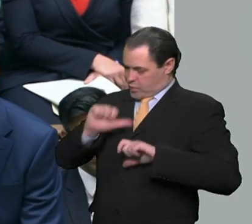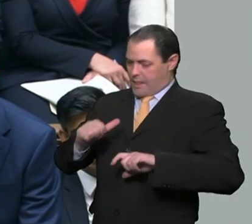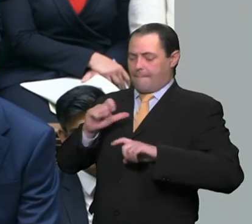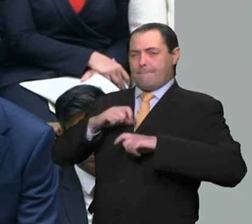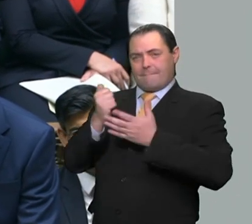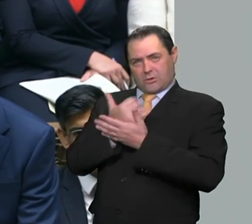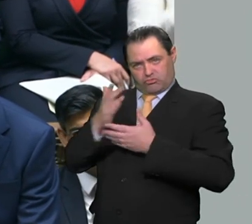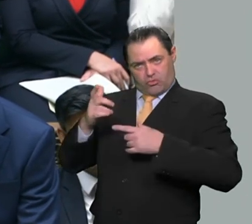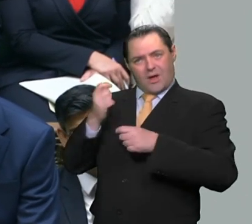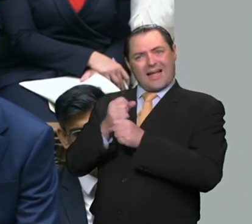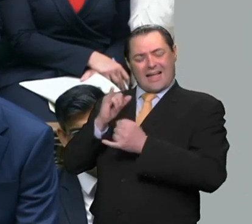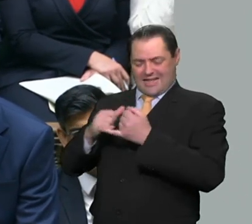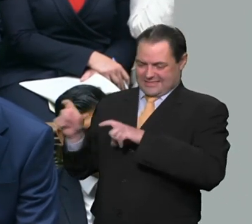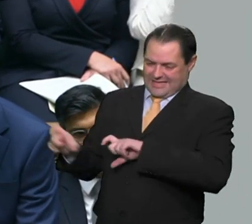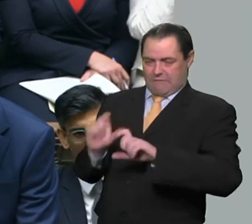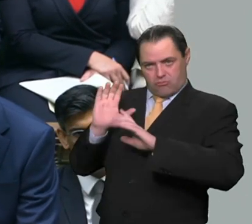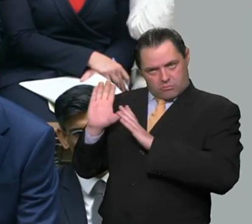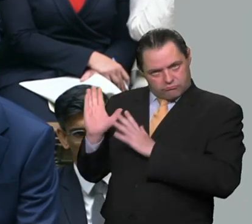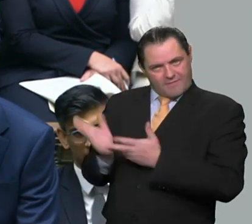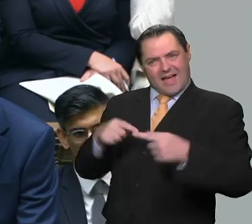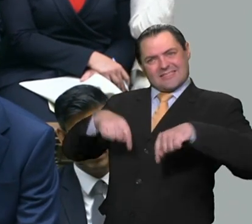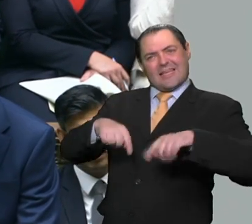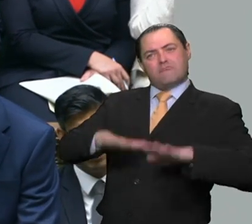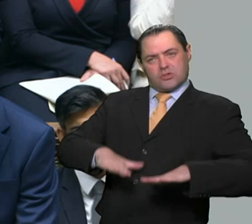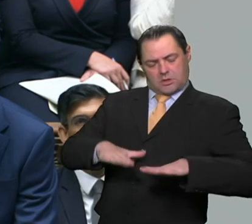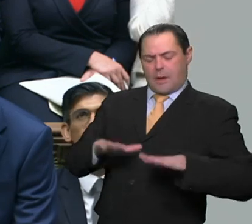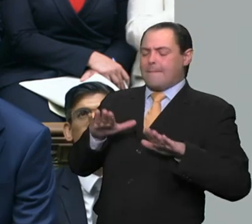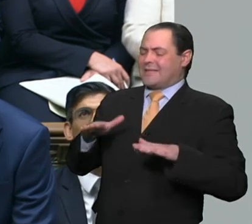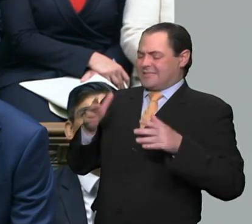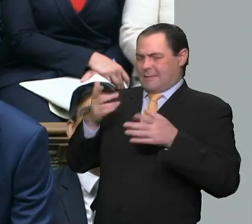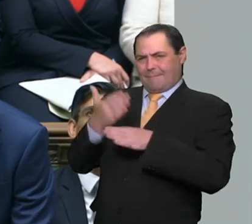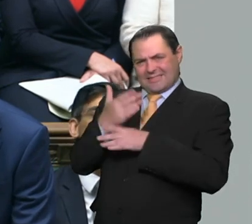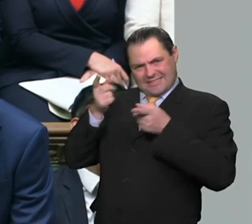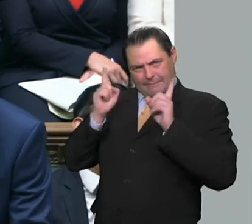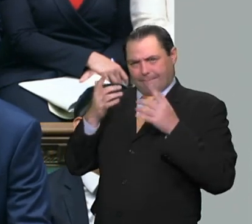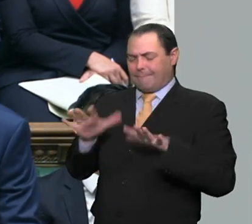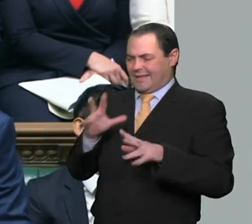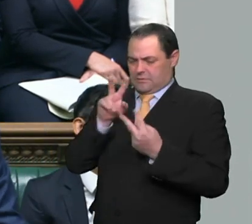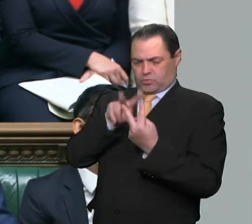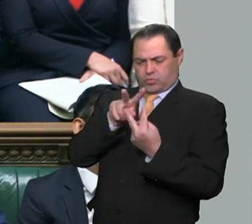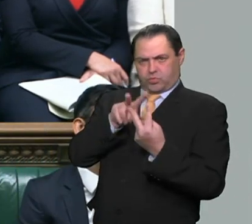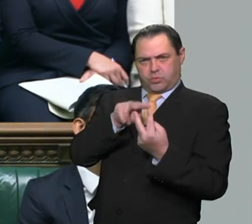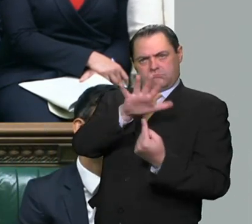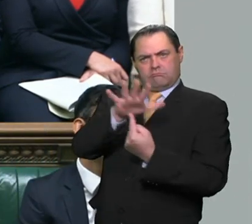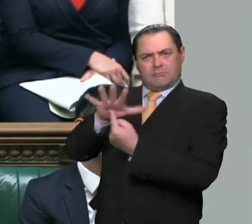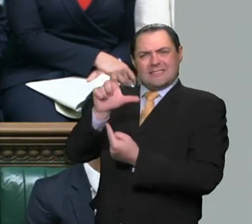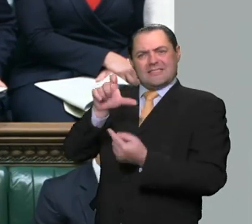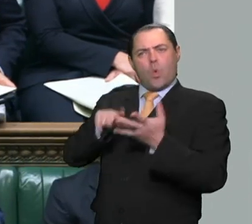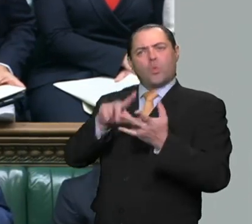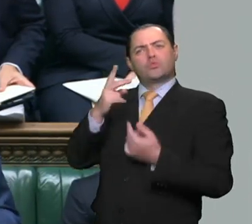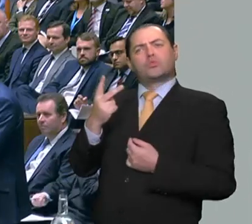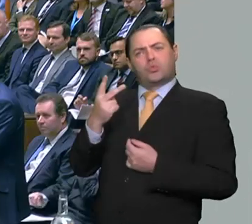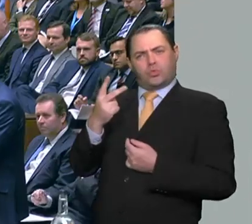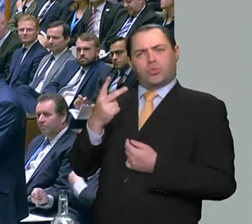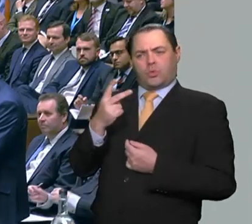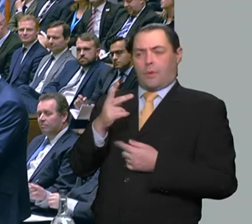year. The Business Secretary has taken targeted action to support the 2 critical CO2 plants to make sure that not only do we